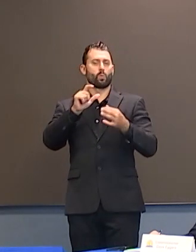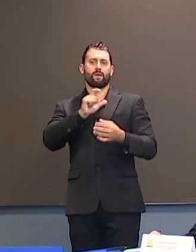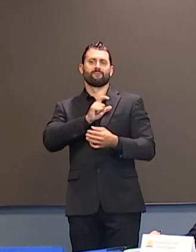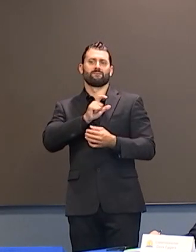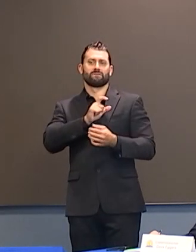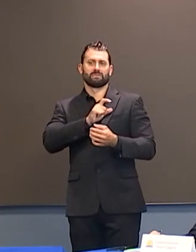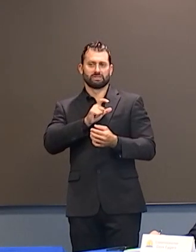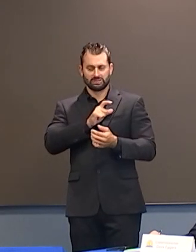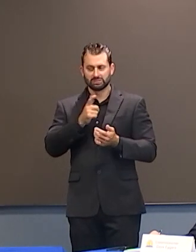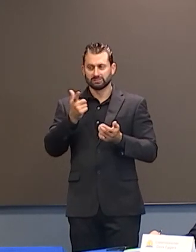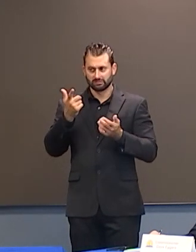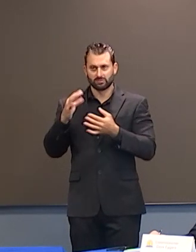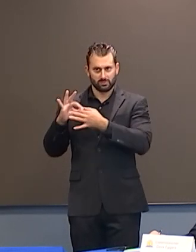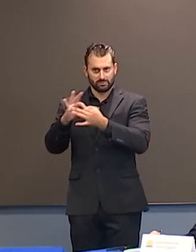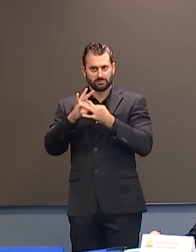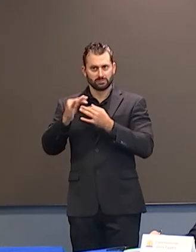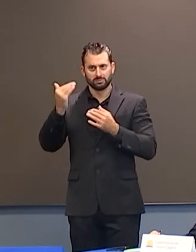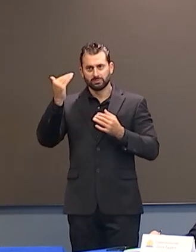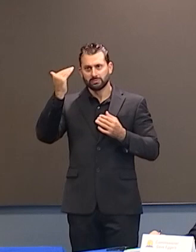municipal sites to our website